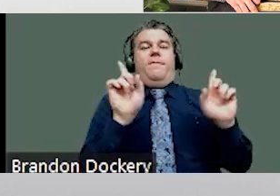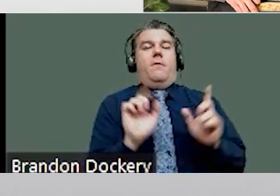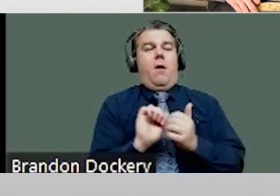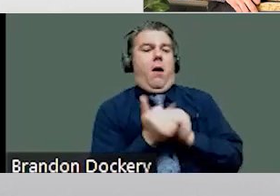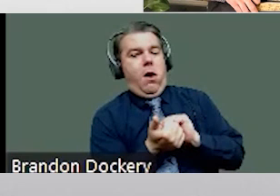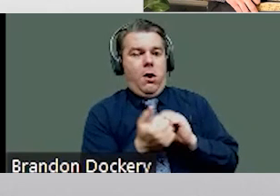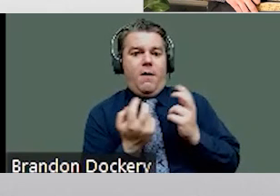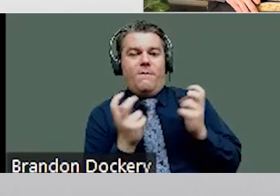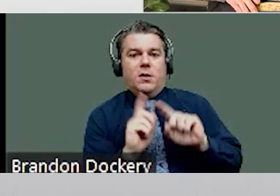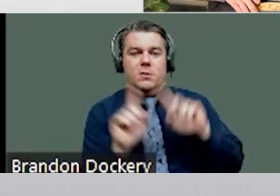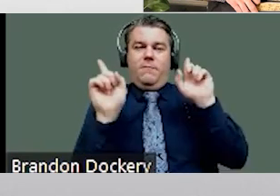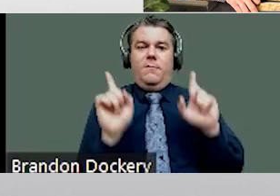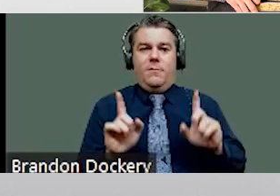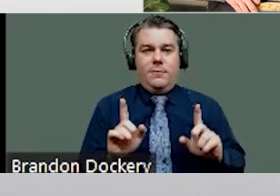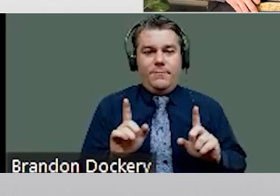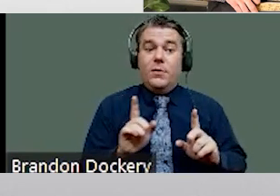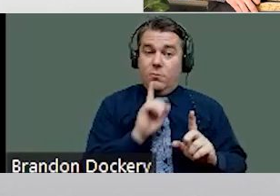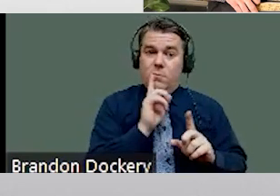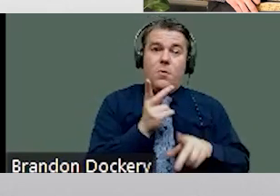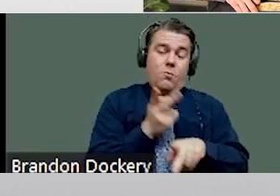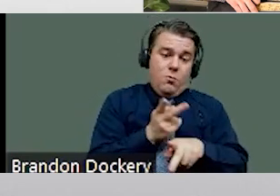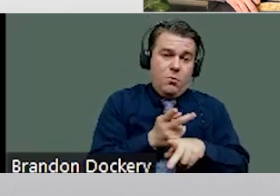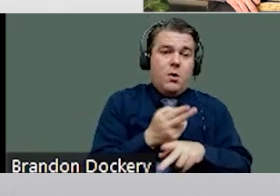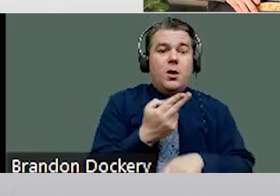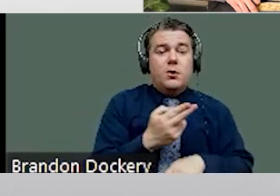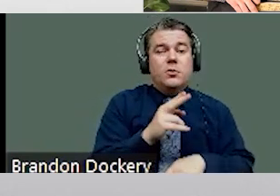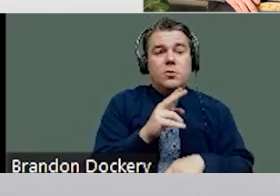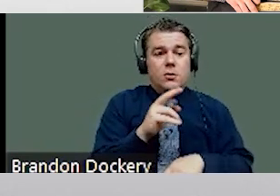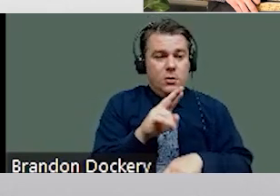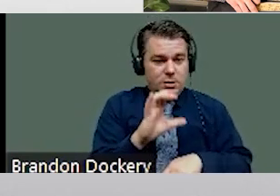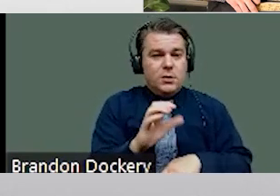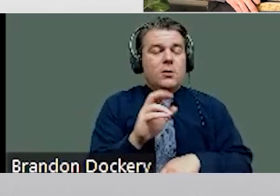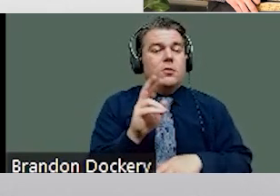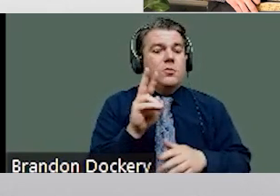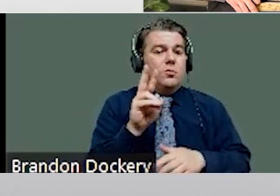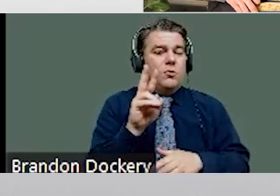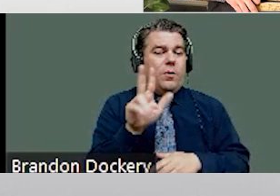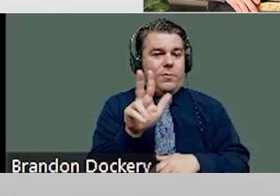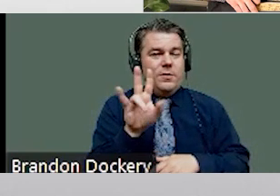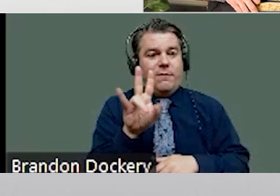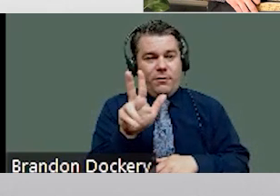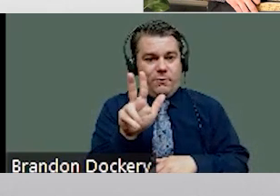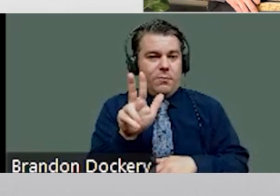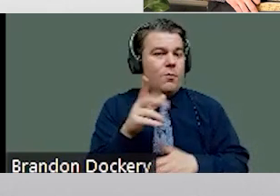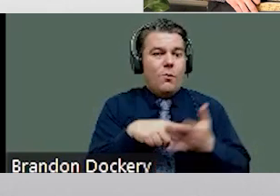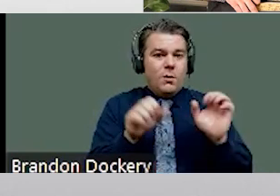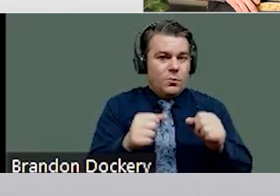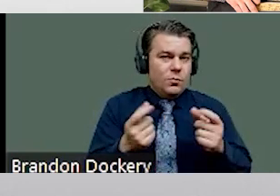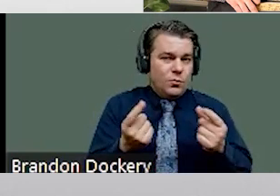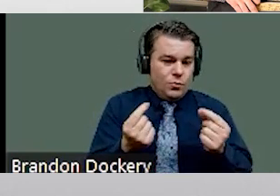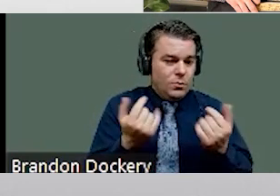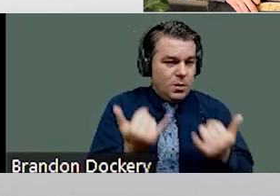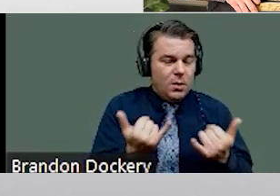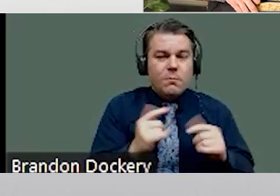It's again, cautionary tale about HR 2373 and what we can do now. But without understanding some of